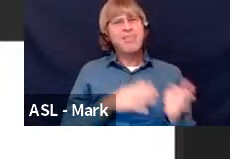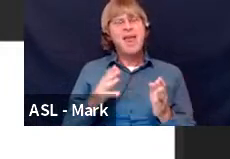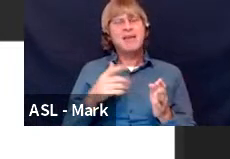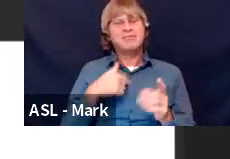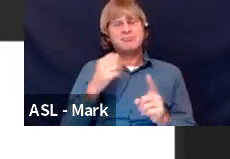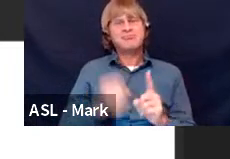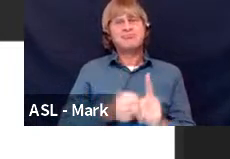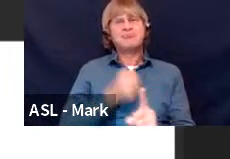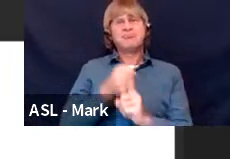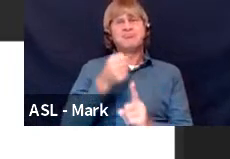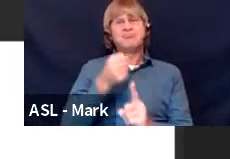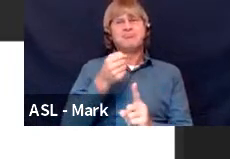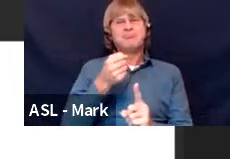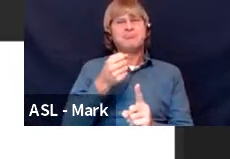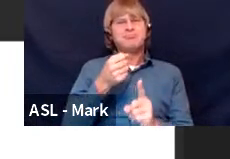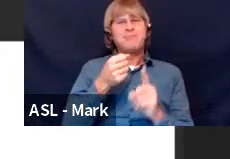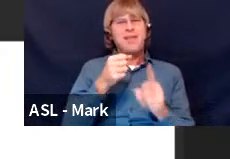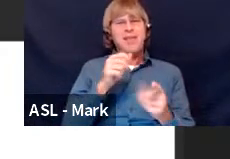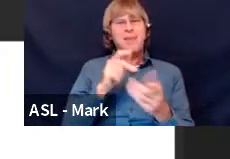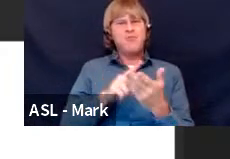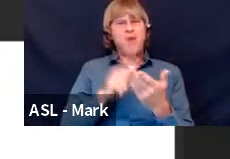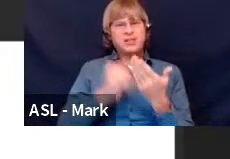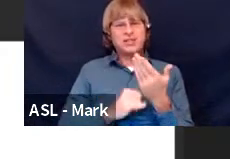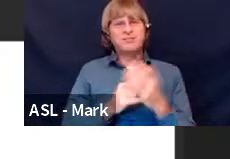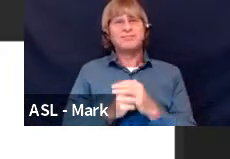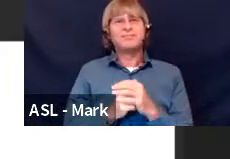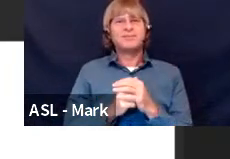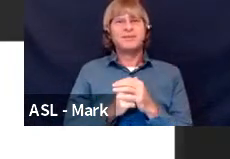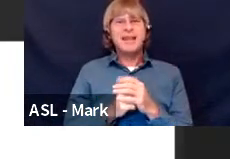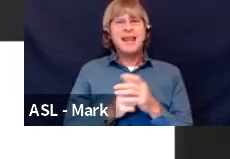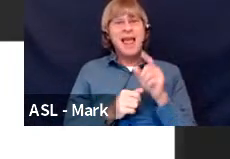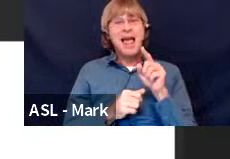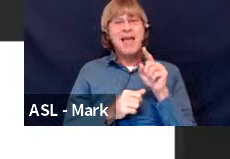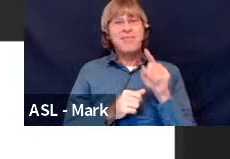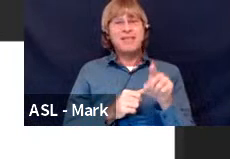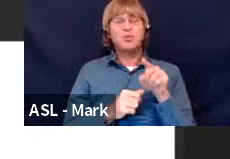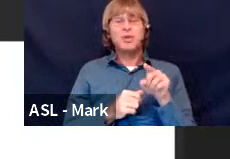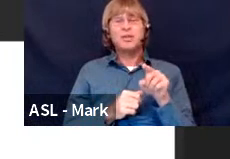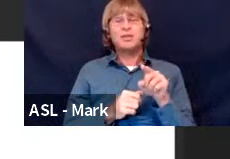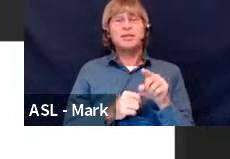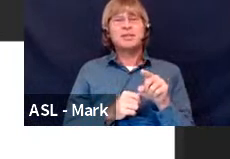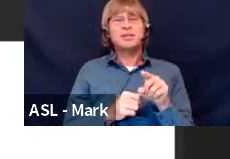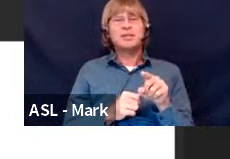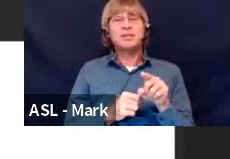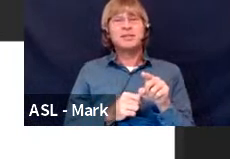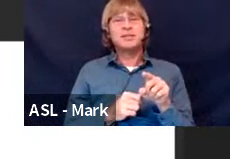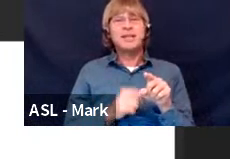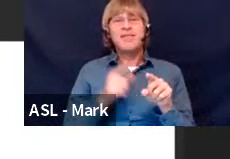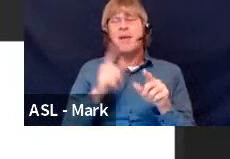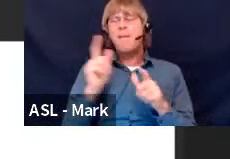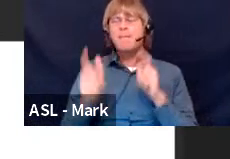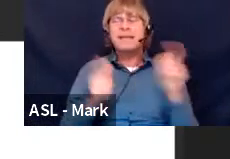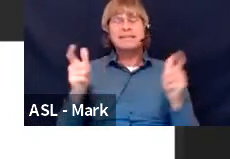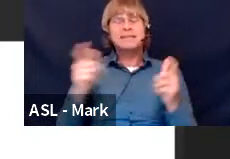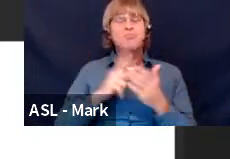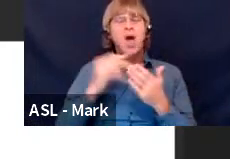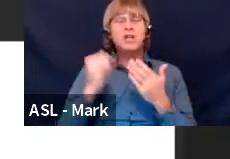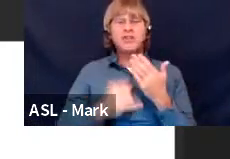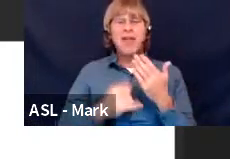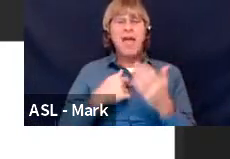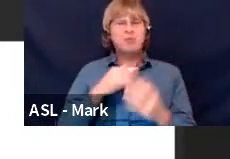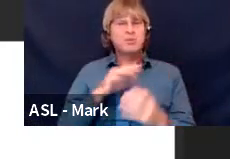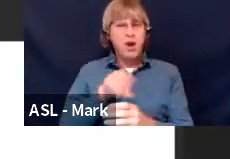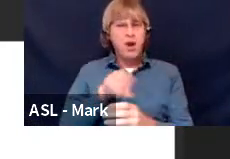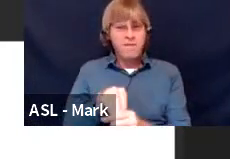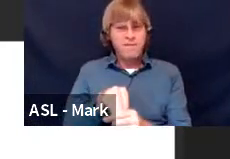landed on this project here. Now, this was the biggest project I had been a part